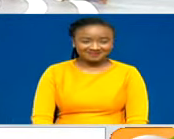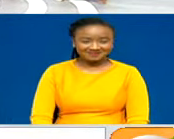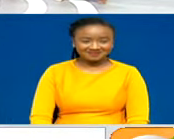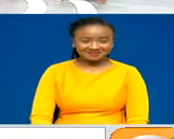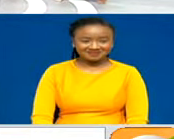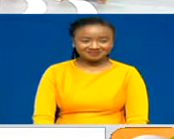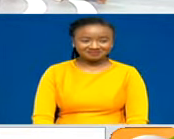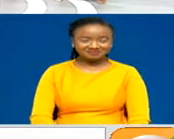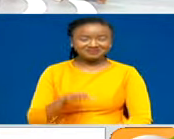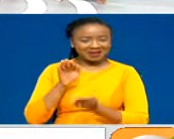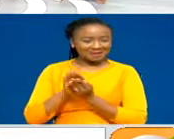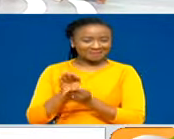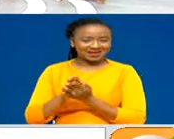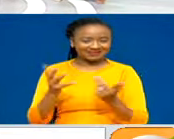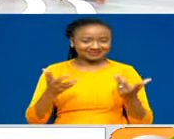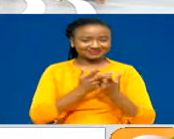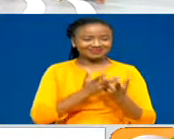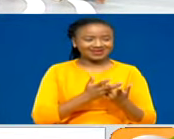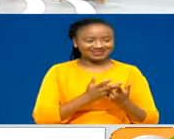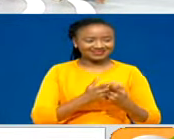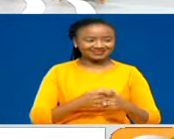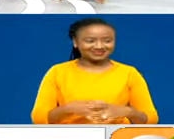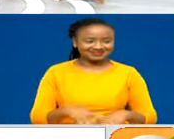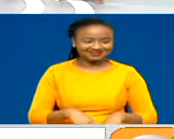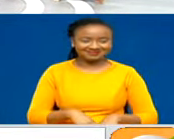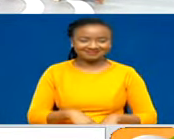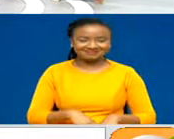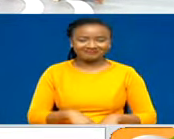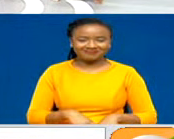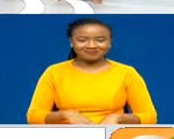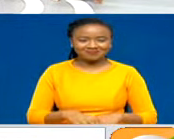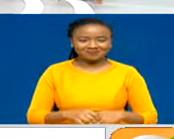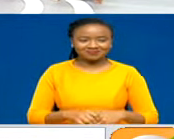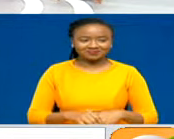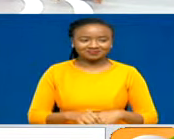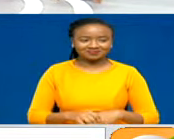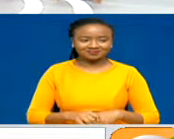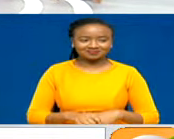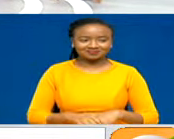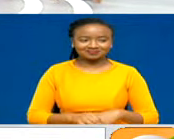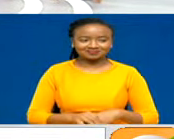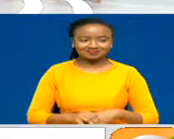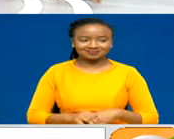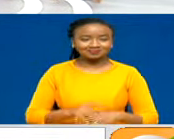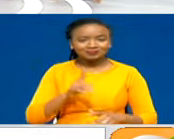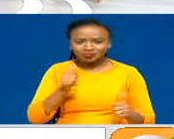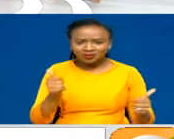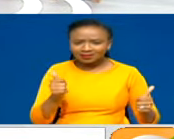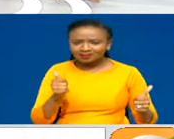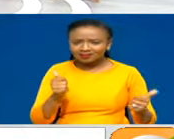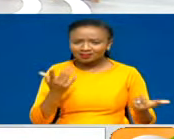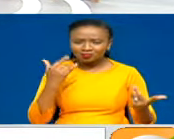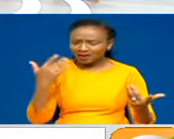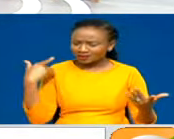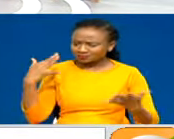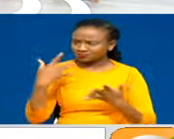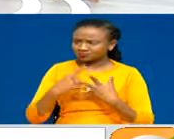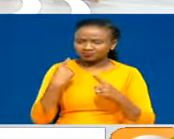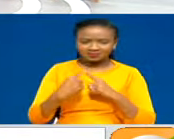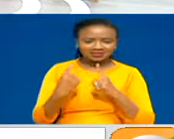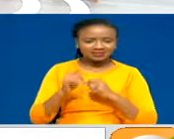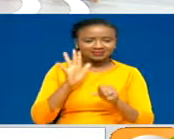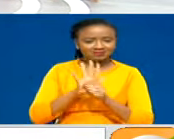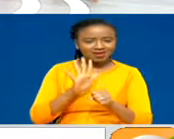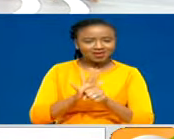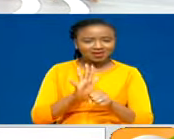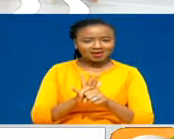The banking tie. I know. It went very well with the bank. How you been, man? It's been a couple of years since we last spoke, huh?